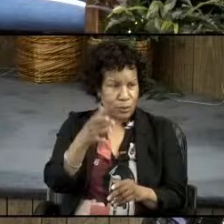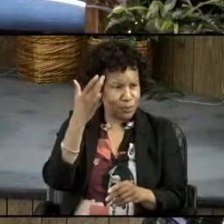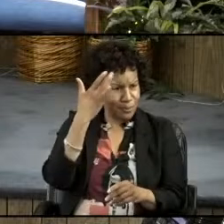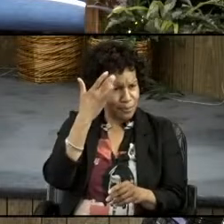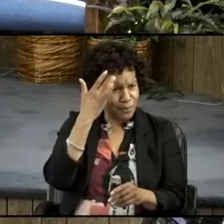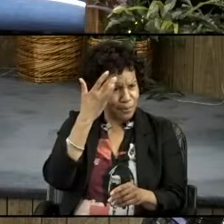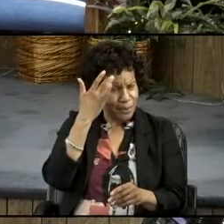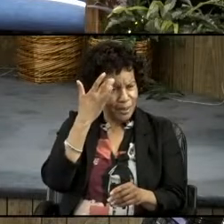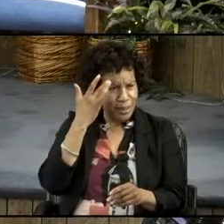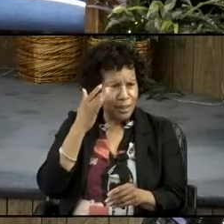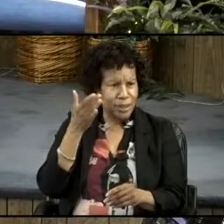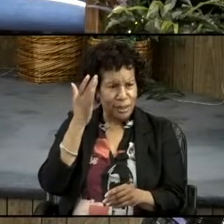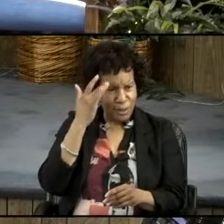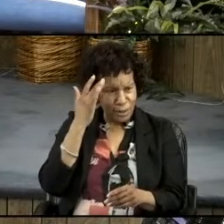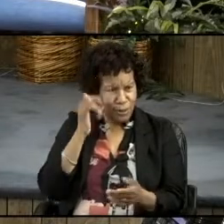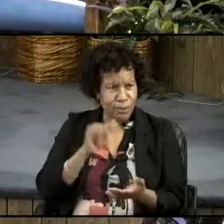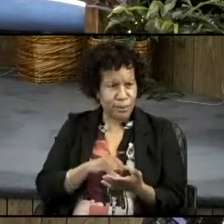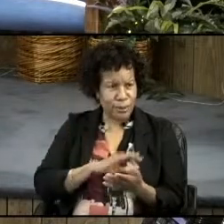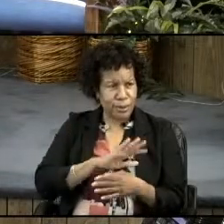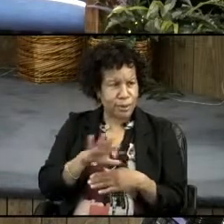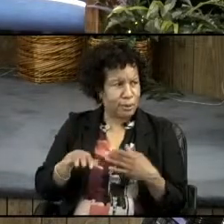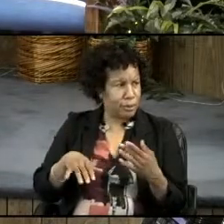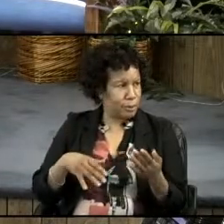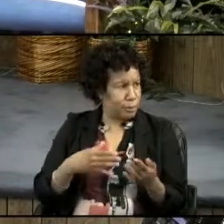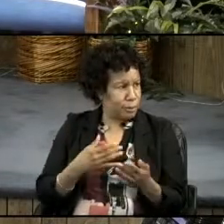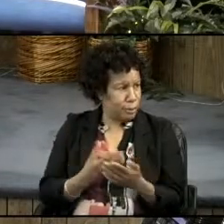everything, punking out.